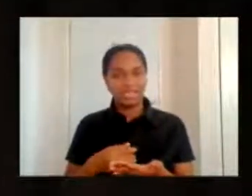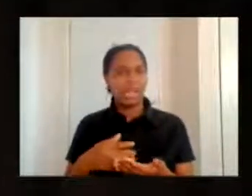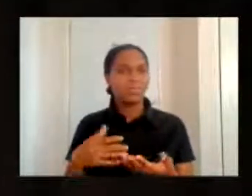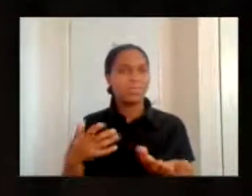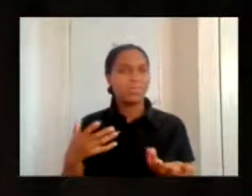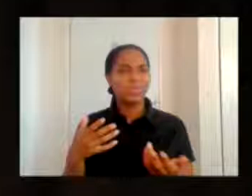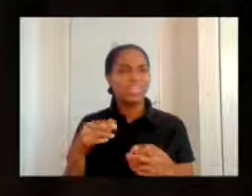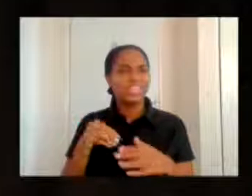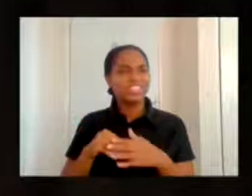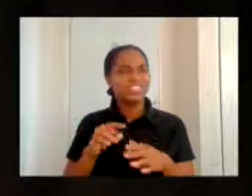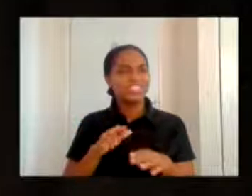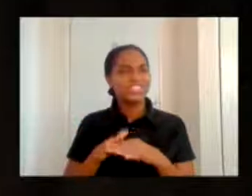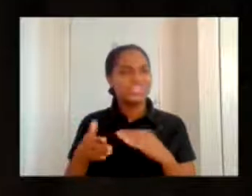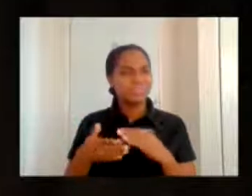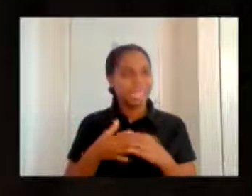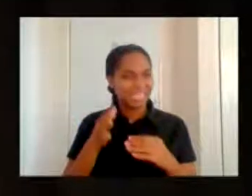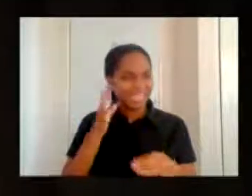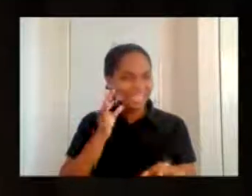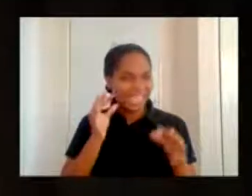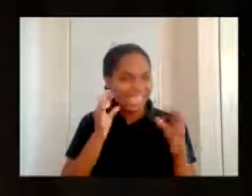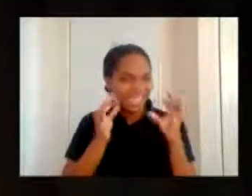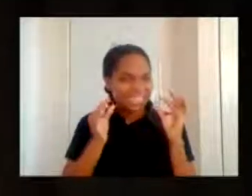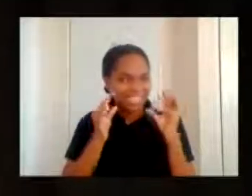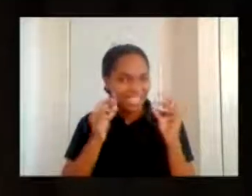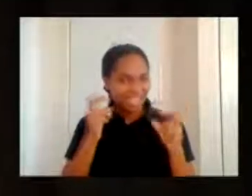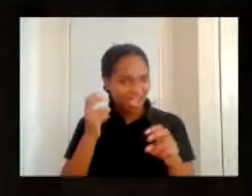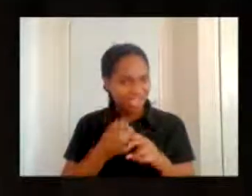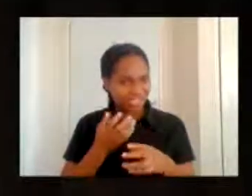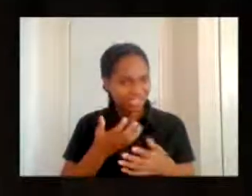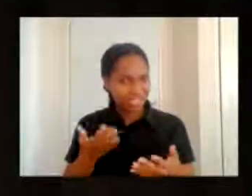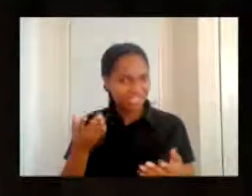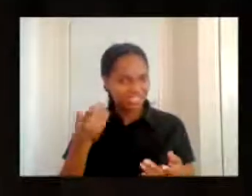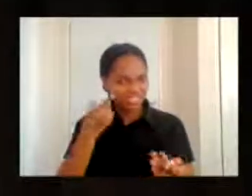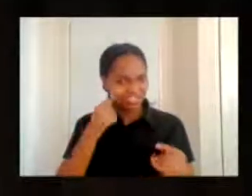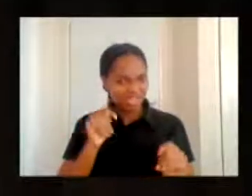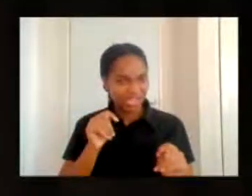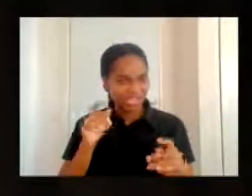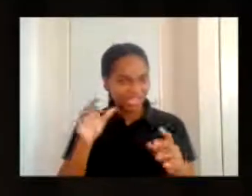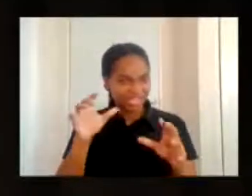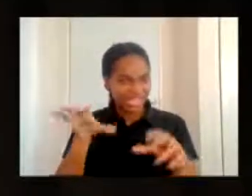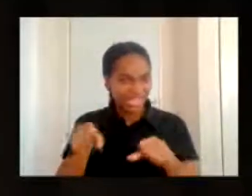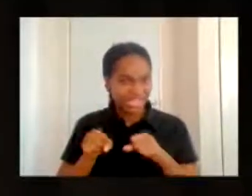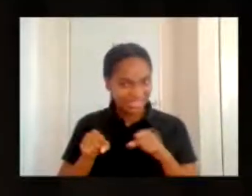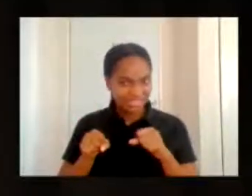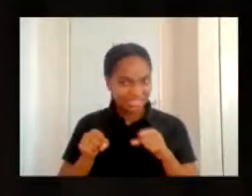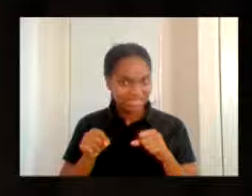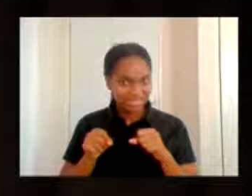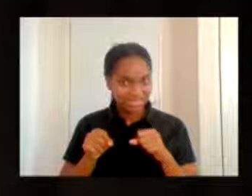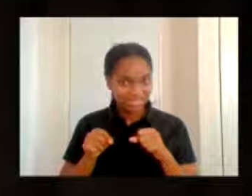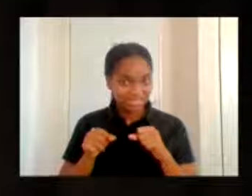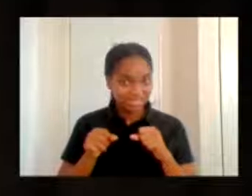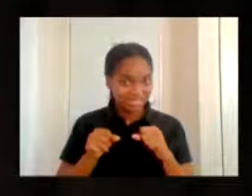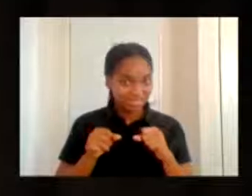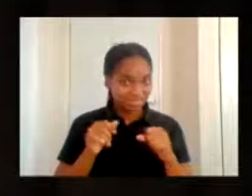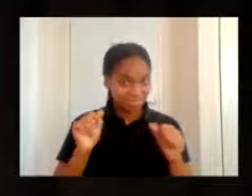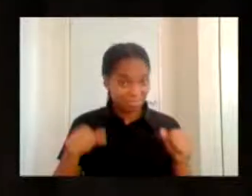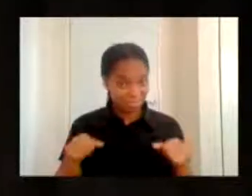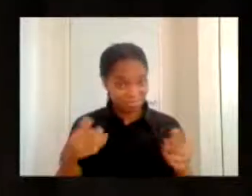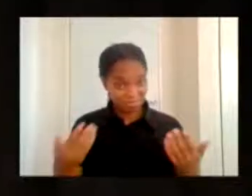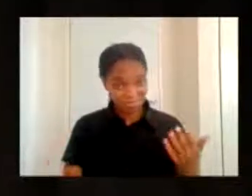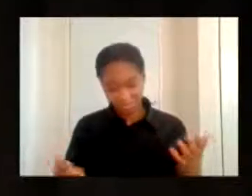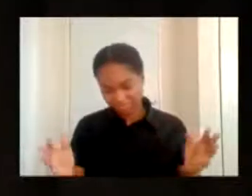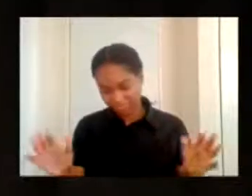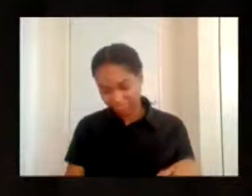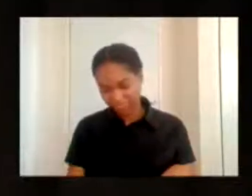in Jamaica, would cats be the hardest thing to try to herd? Is possibly.